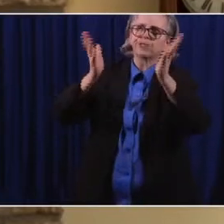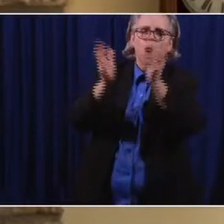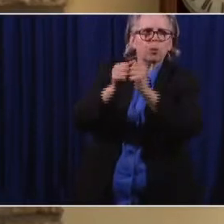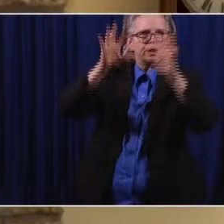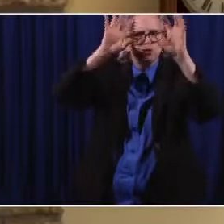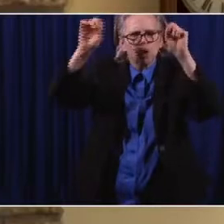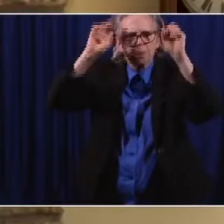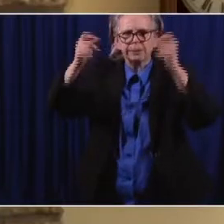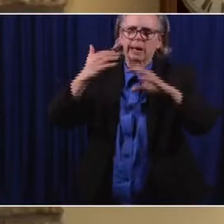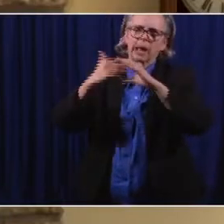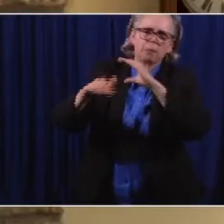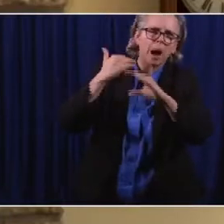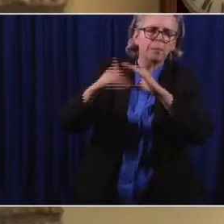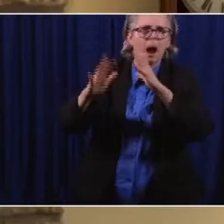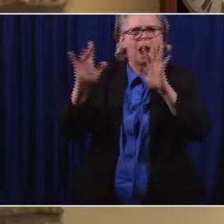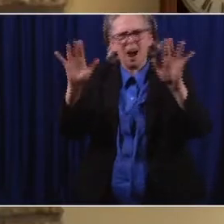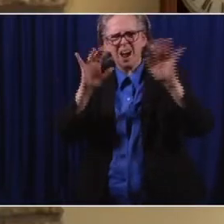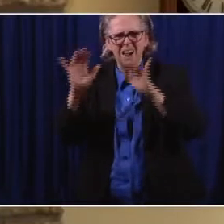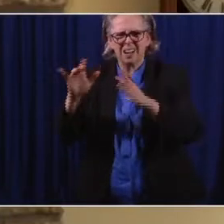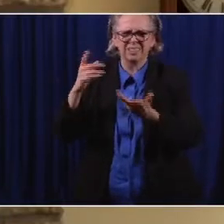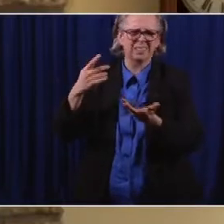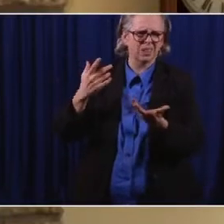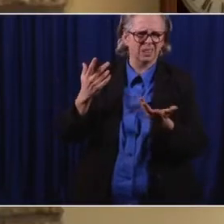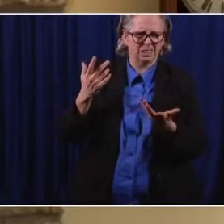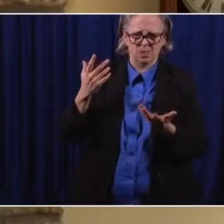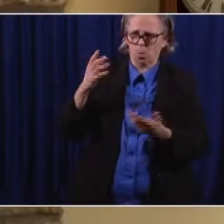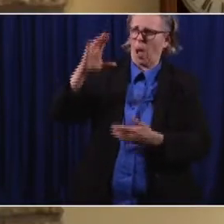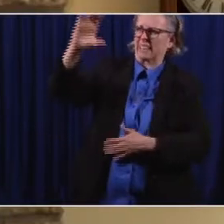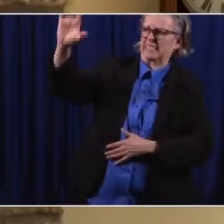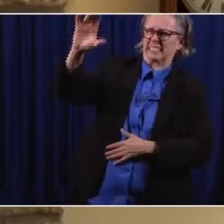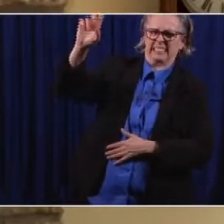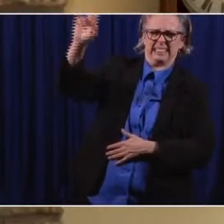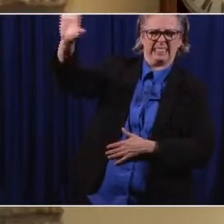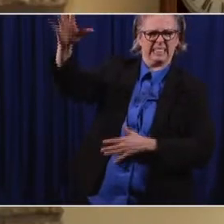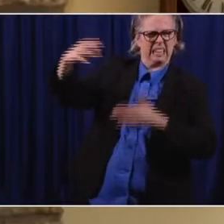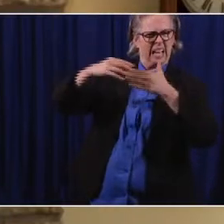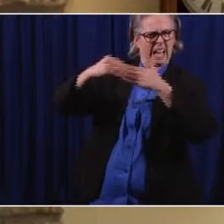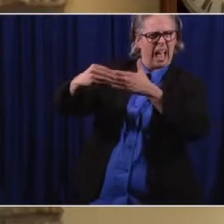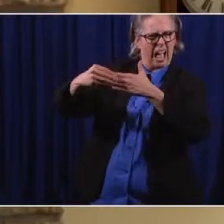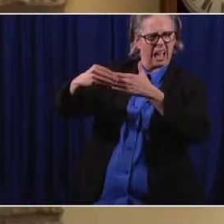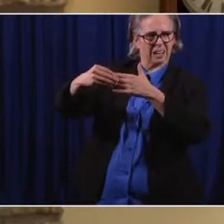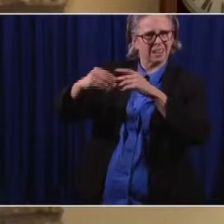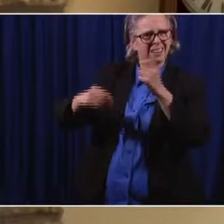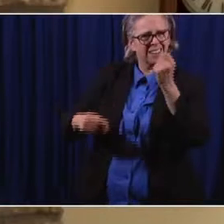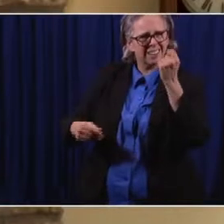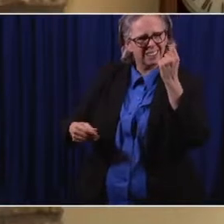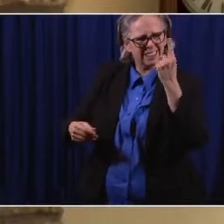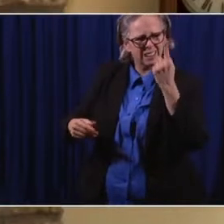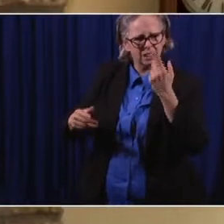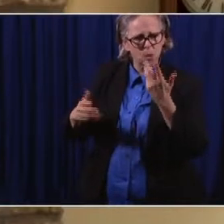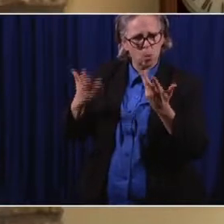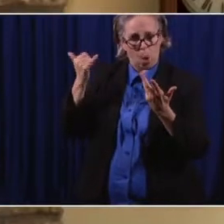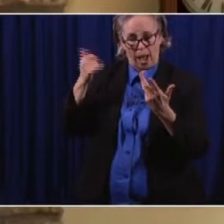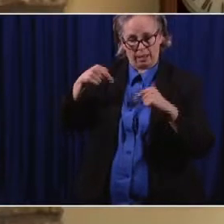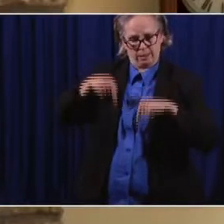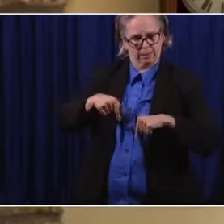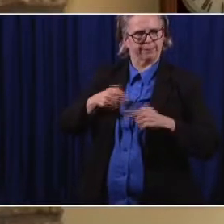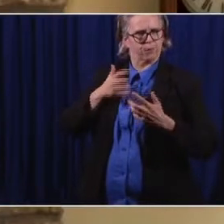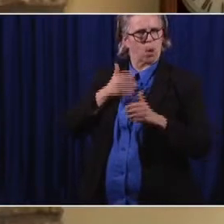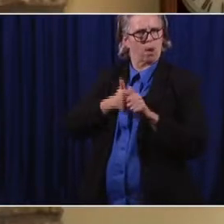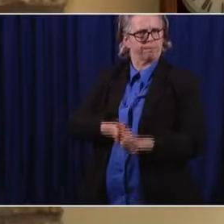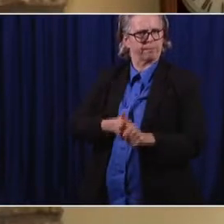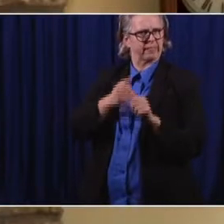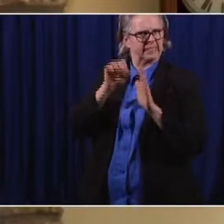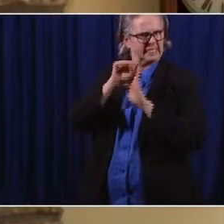about, CDC guidelines, which are the state guidelines, which are followed by local